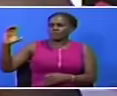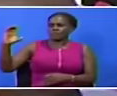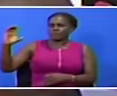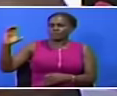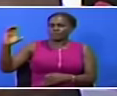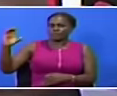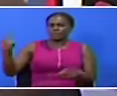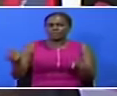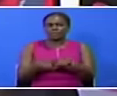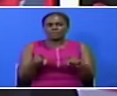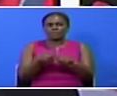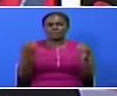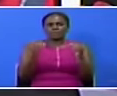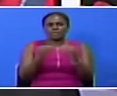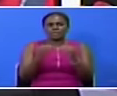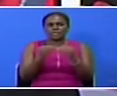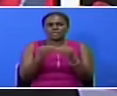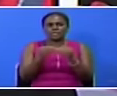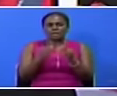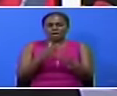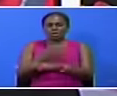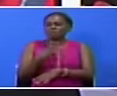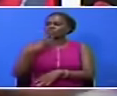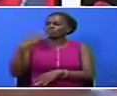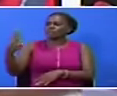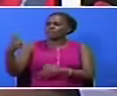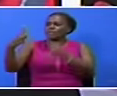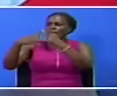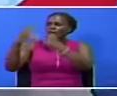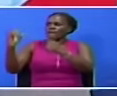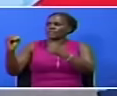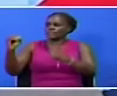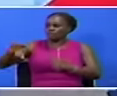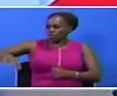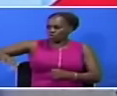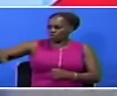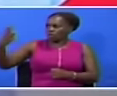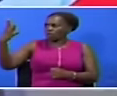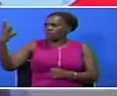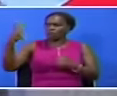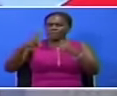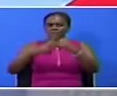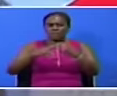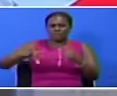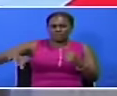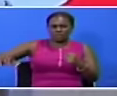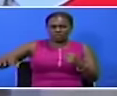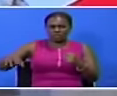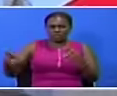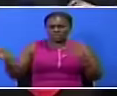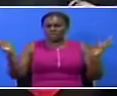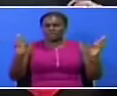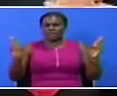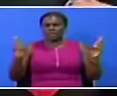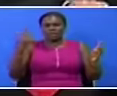held similar meetings with aspirants across 290 constituencies in 47 counties as it prepares for